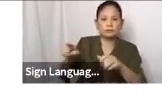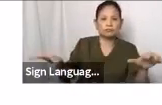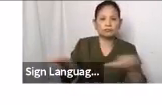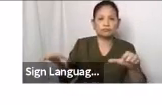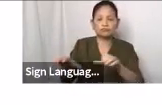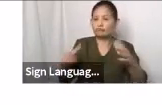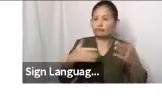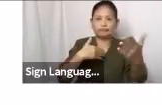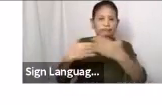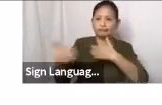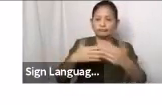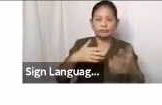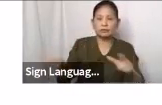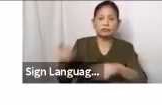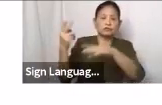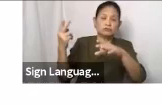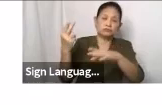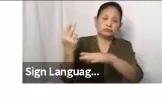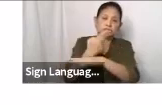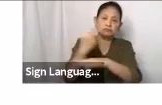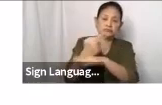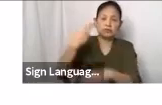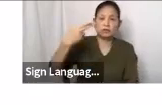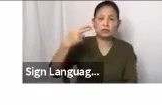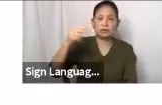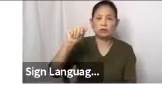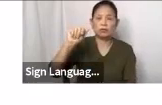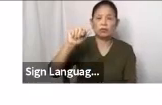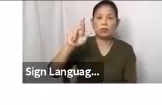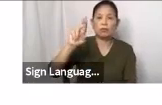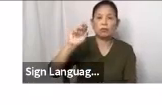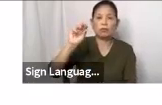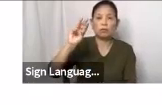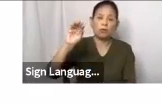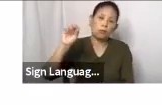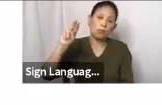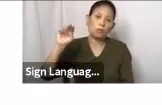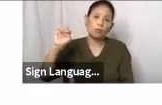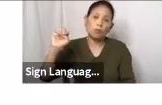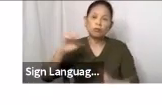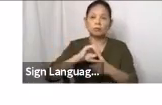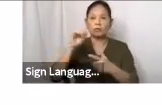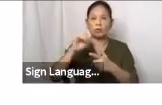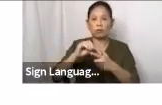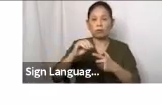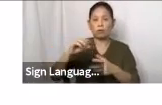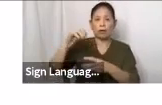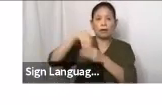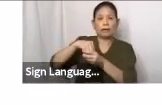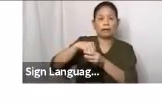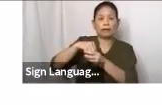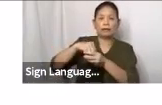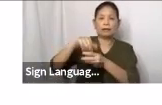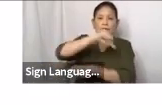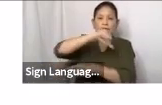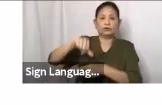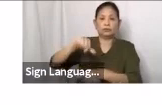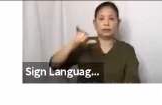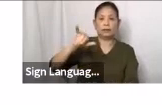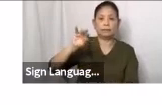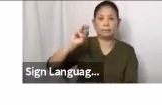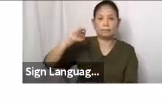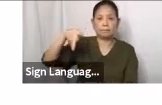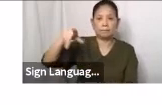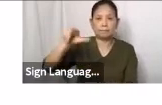taking hormones or going into surgery implants, or even I have seen that, like, we have observed that many of